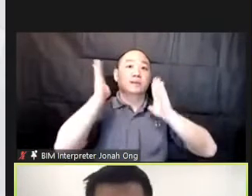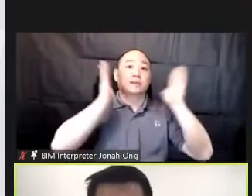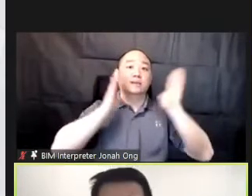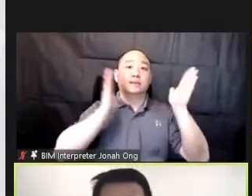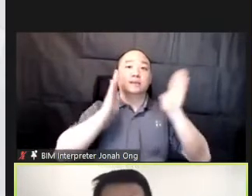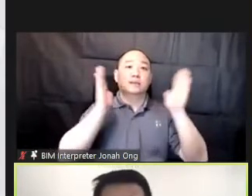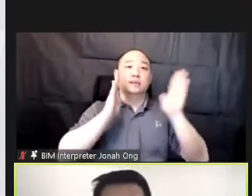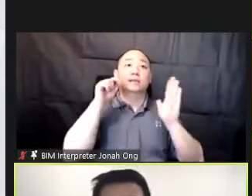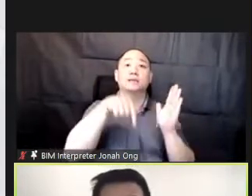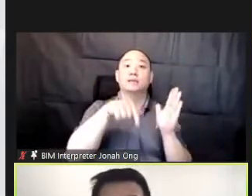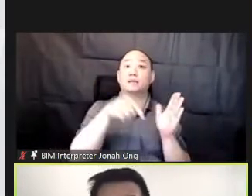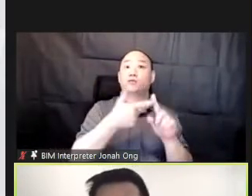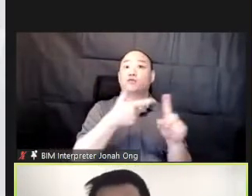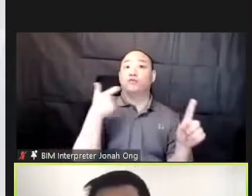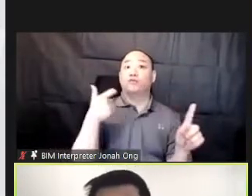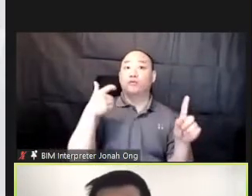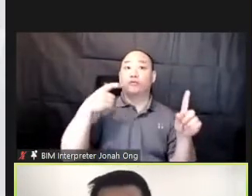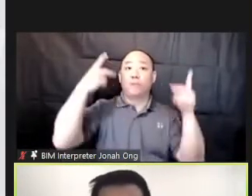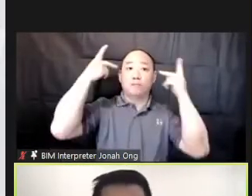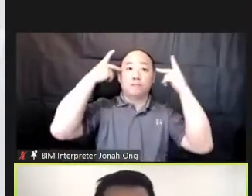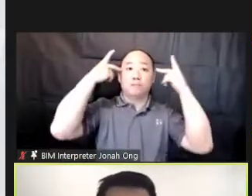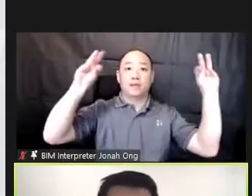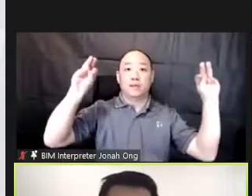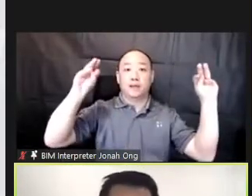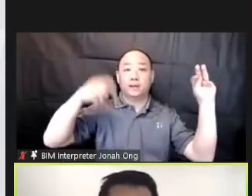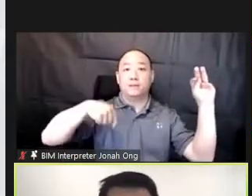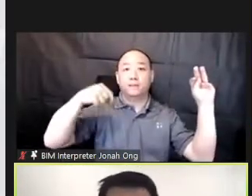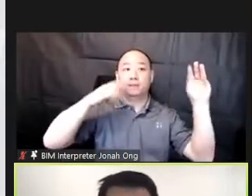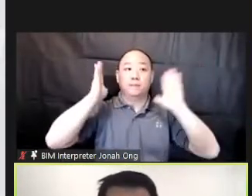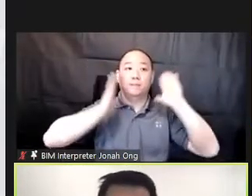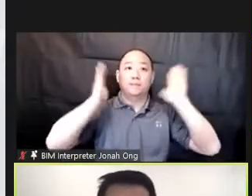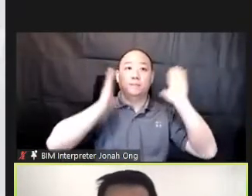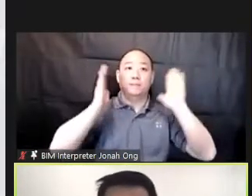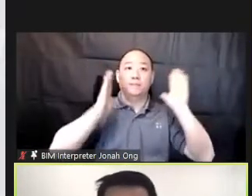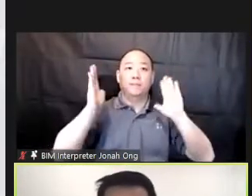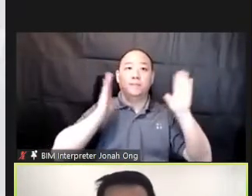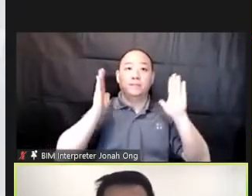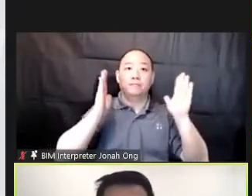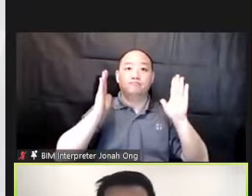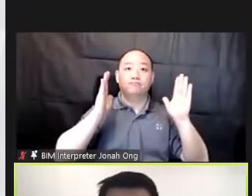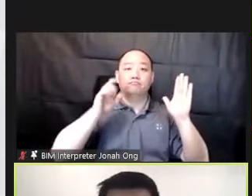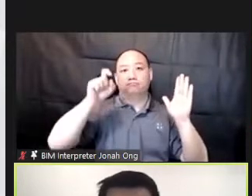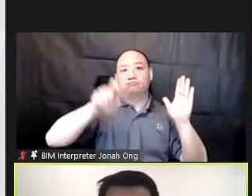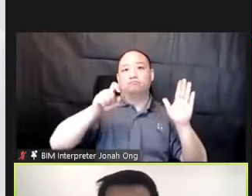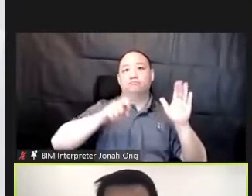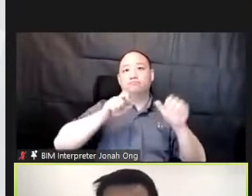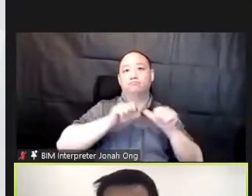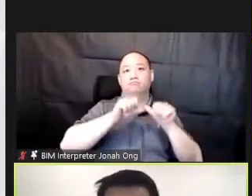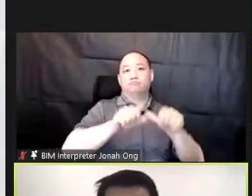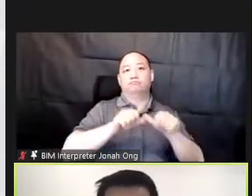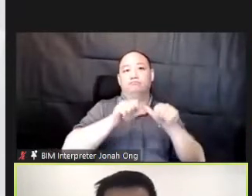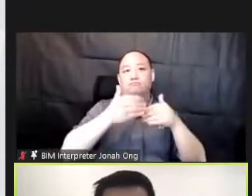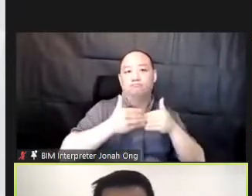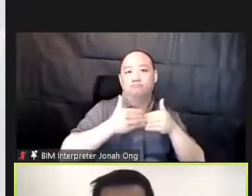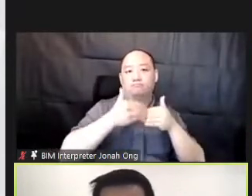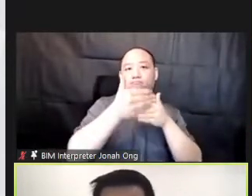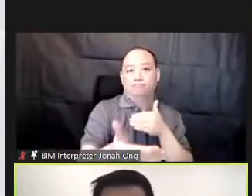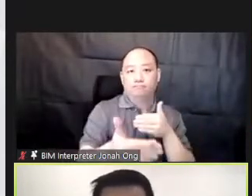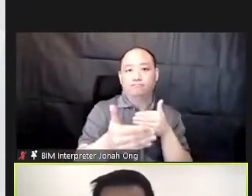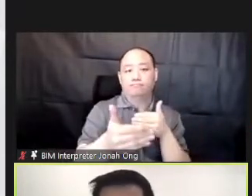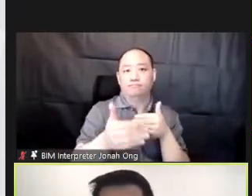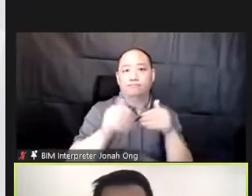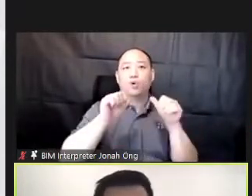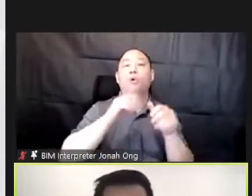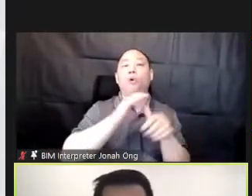Minister, and what really is needed to forward the cause of diversity in Malaysia. Now, we